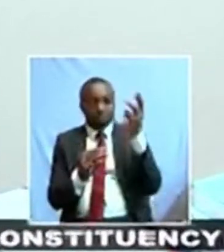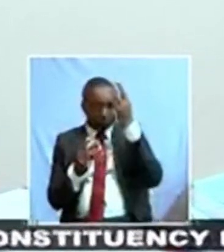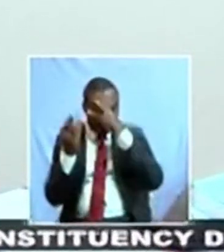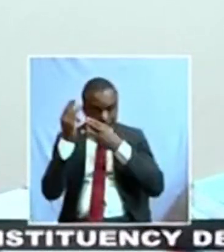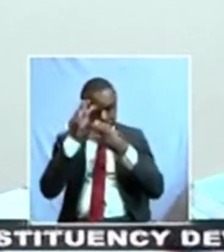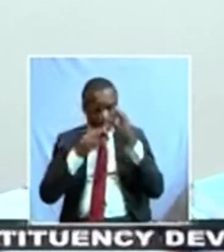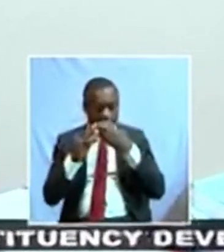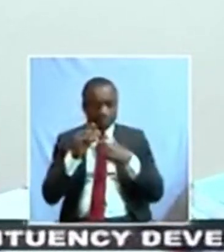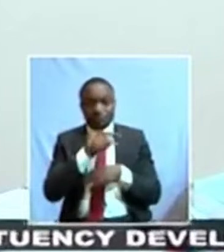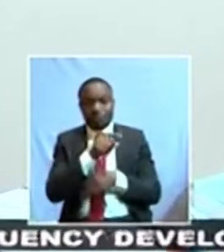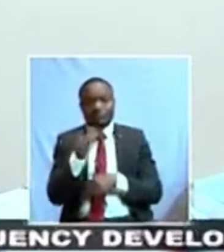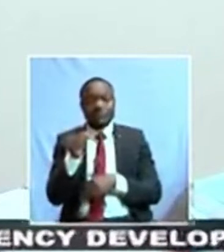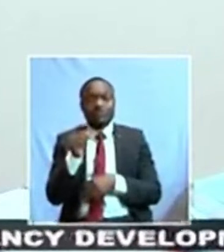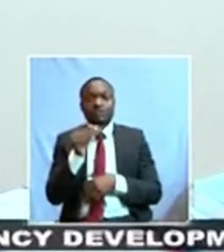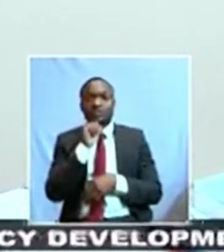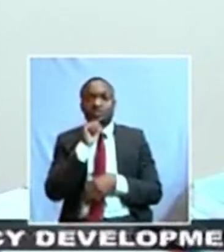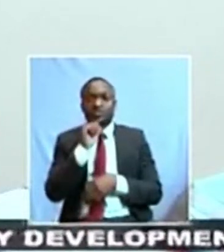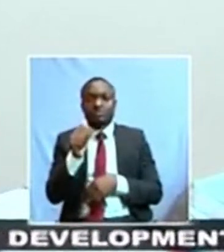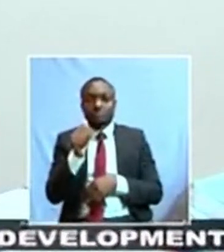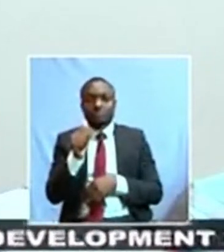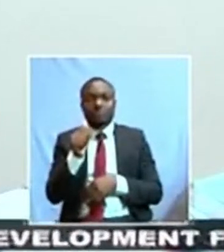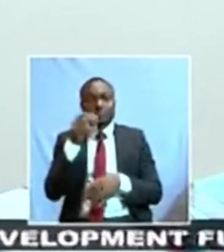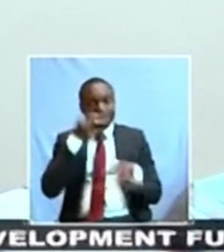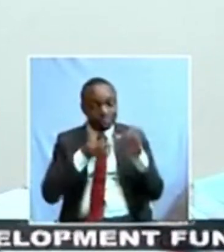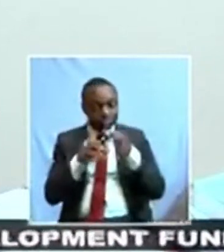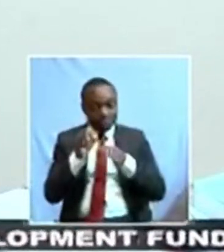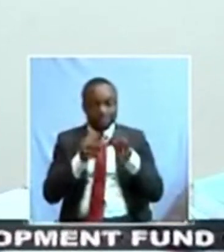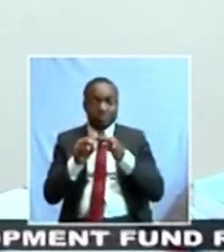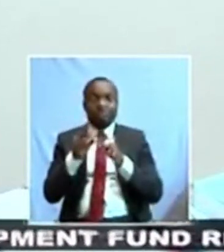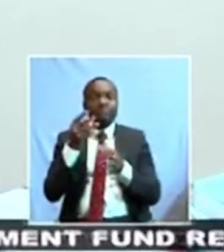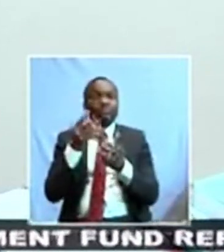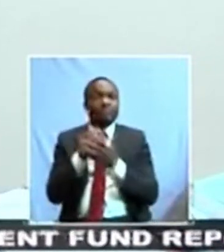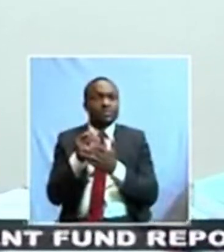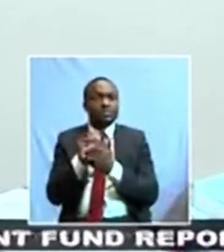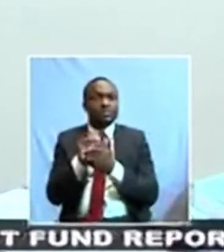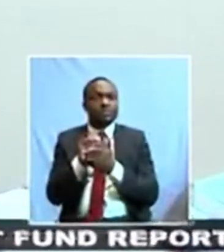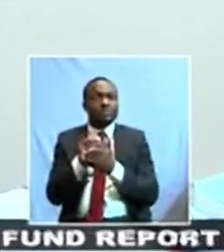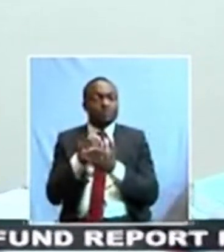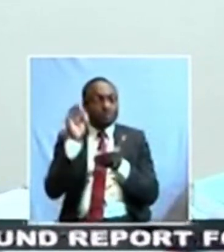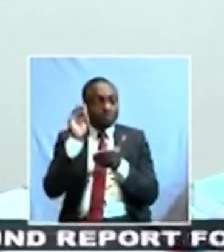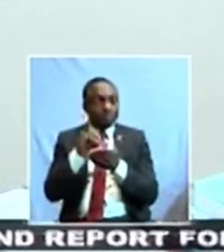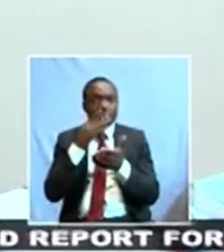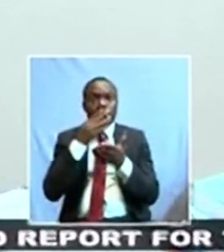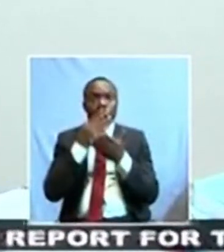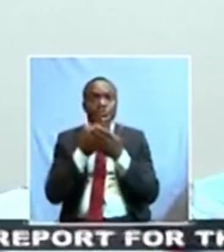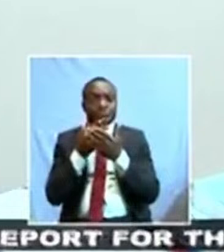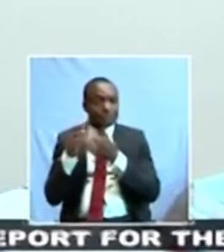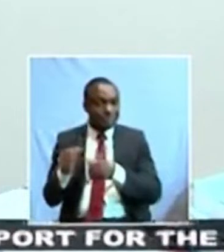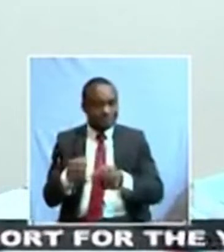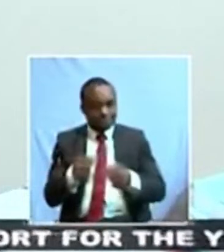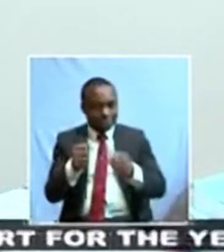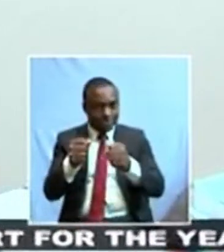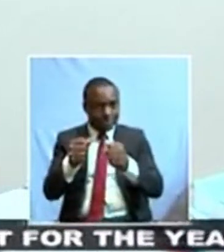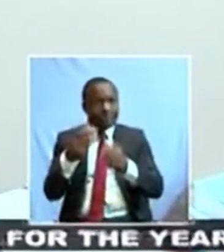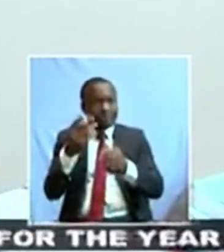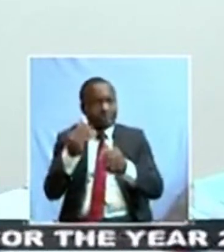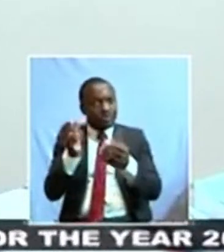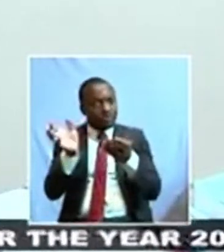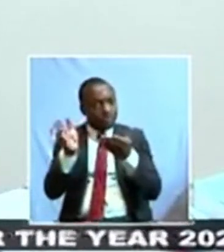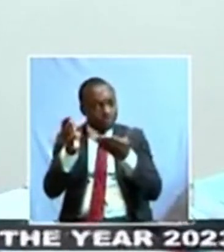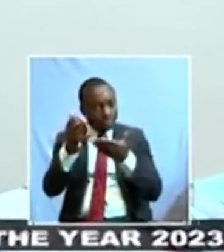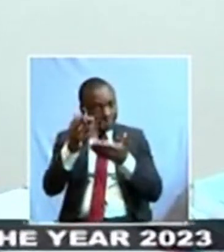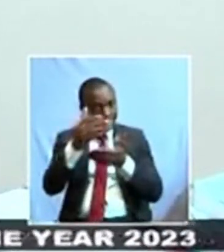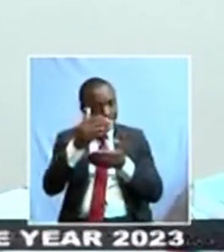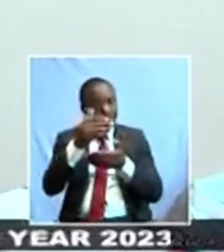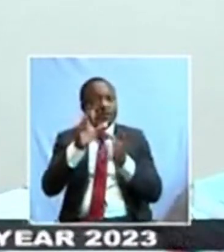the unaccountable assets, and implement a more rigorous tracking system. On revenue collection,